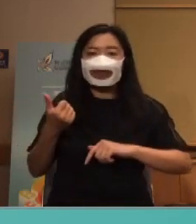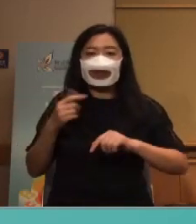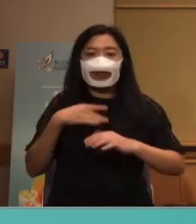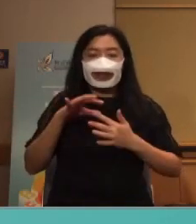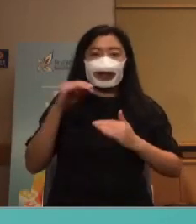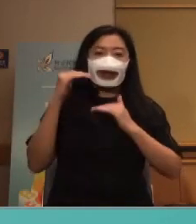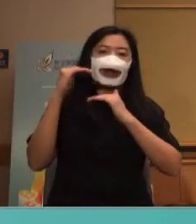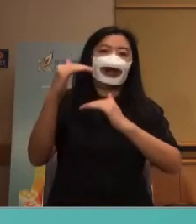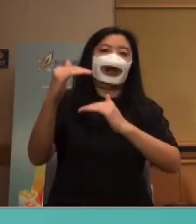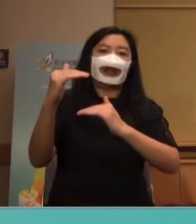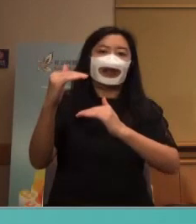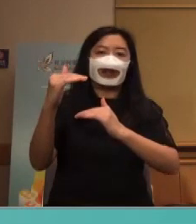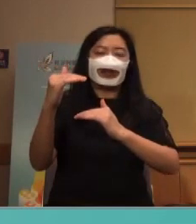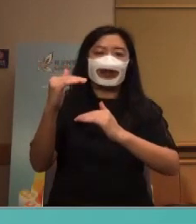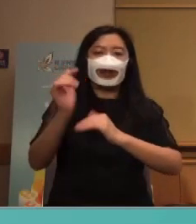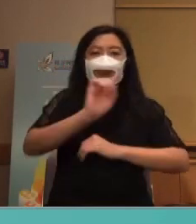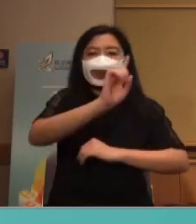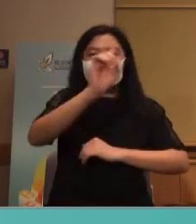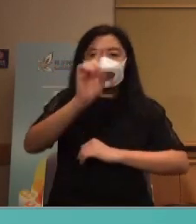so inclusive, so we give up.